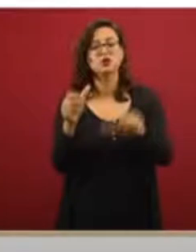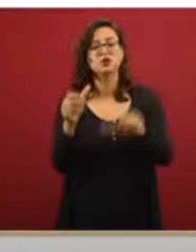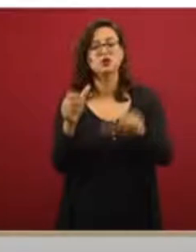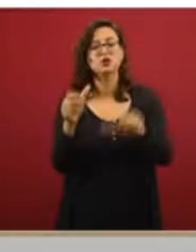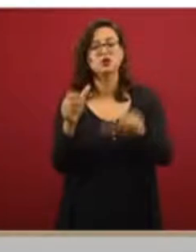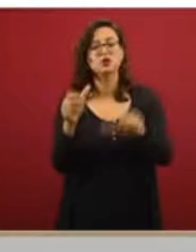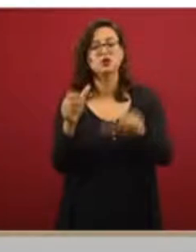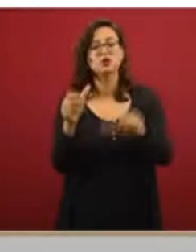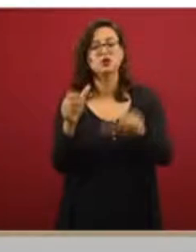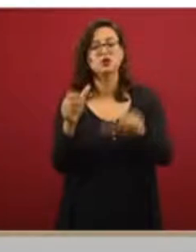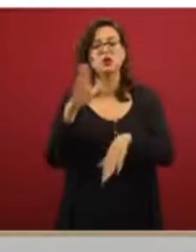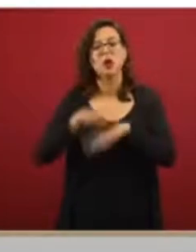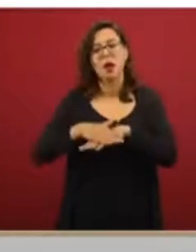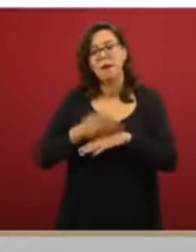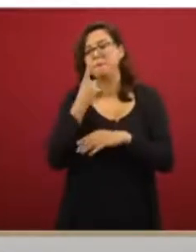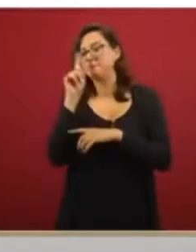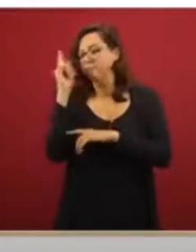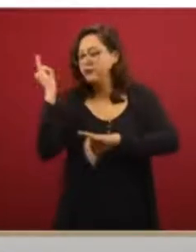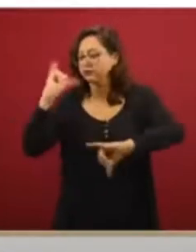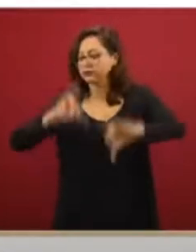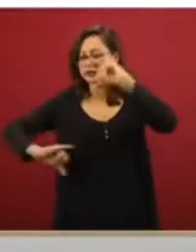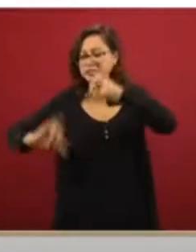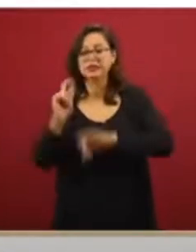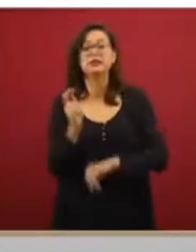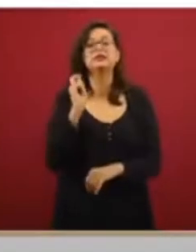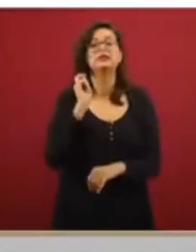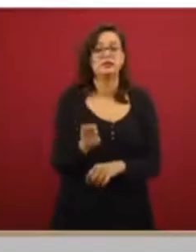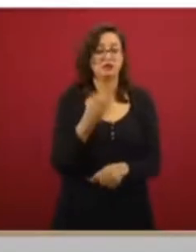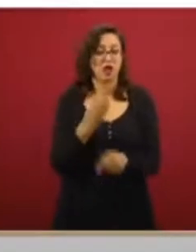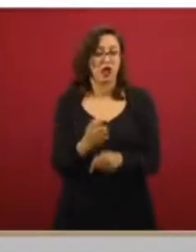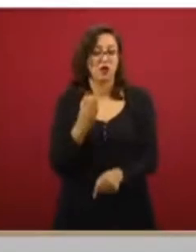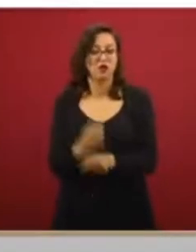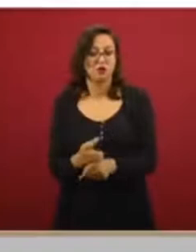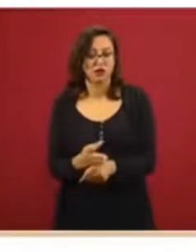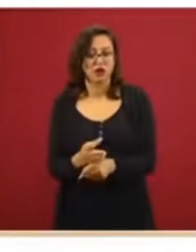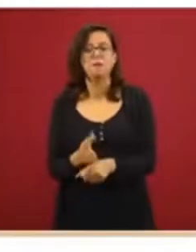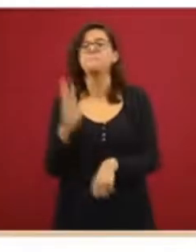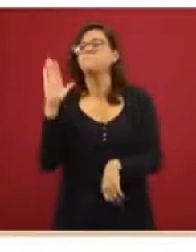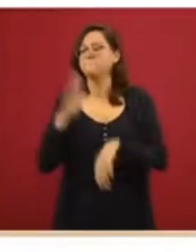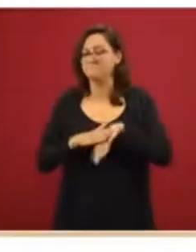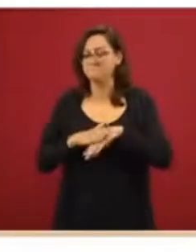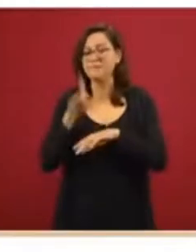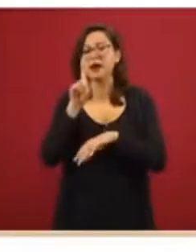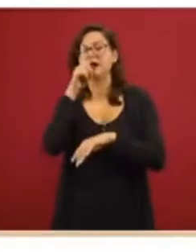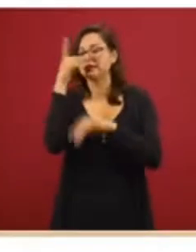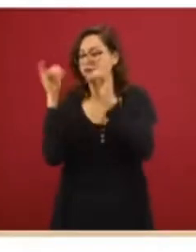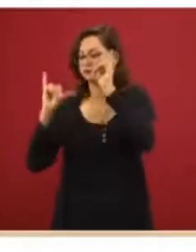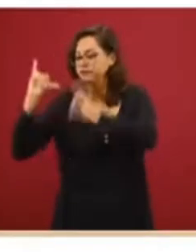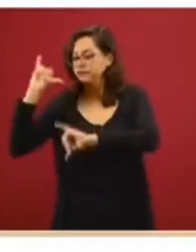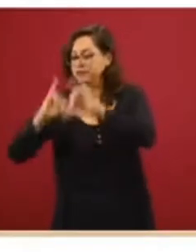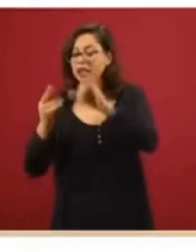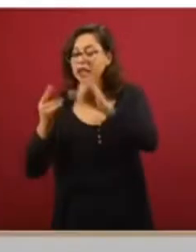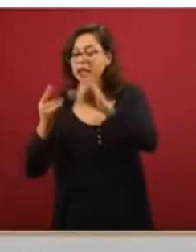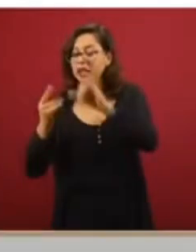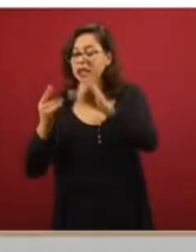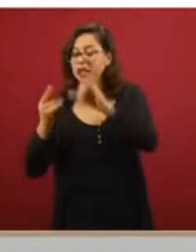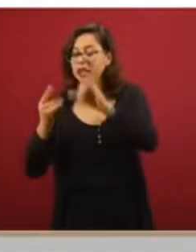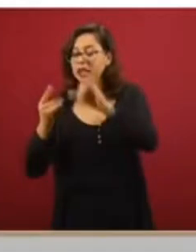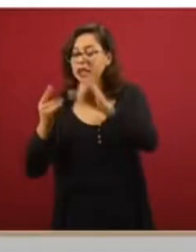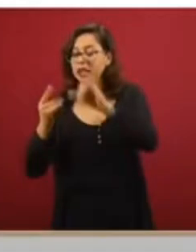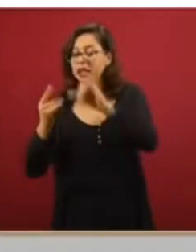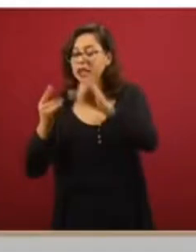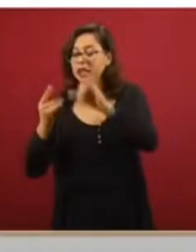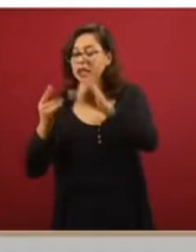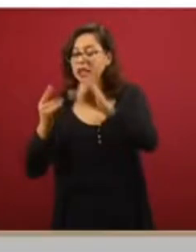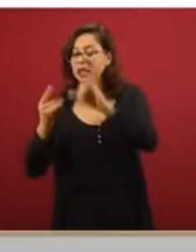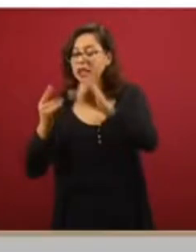of tests. Se están haciendo más pruebas, pero hay menos pacientes. Because we're